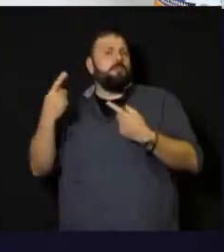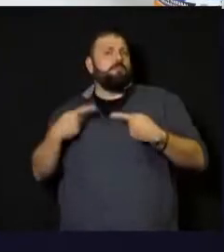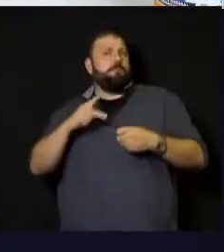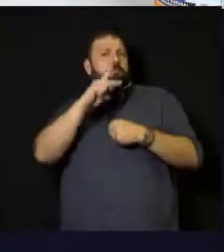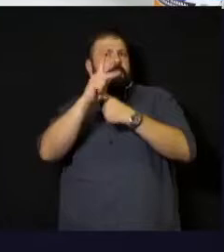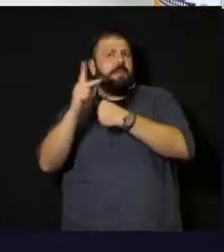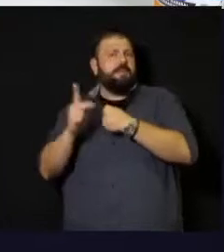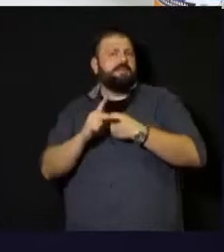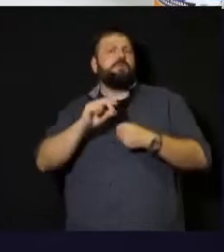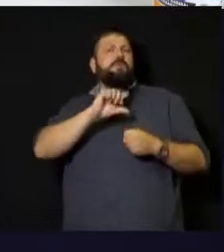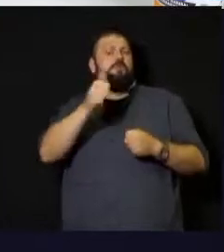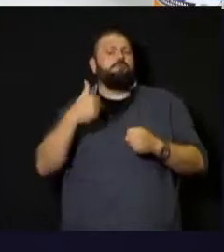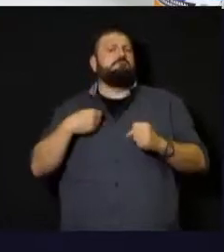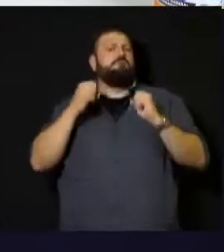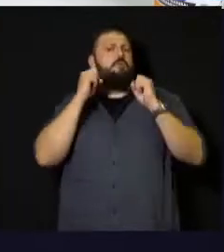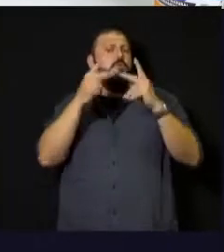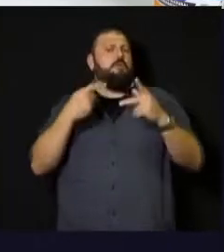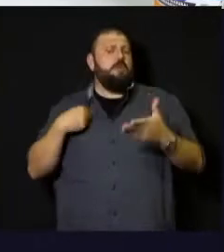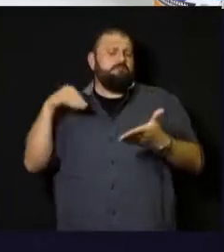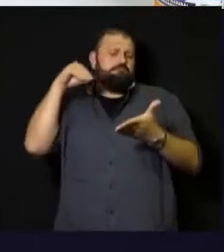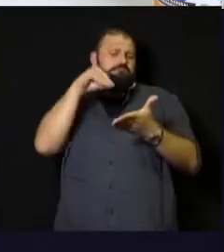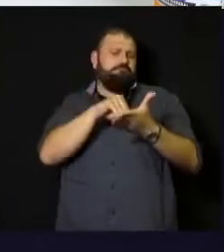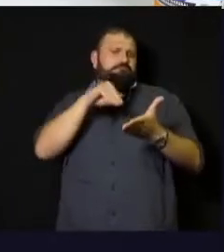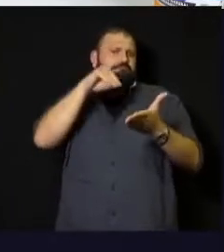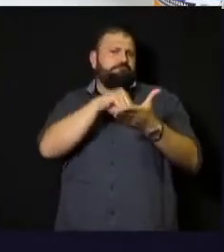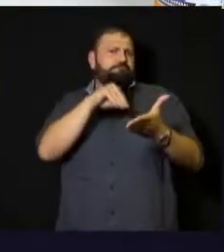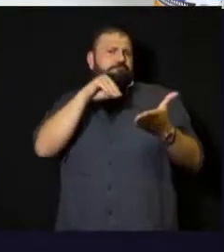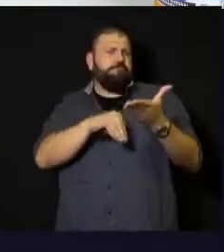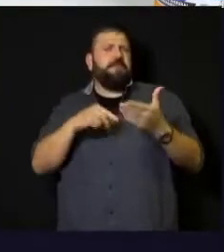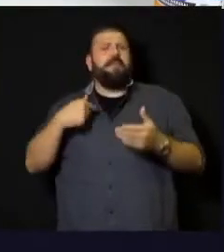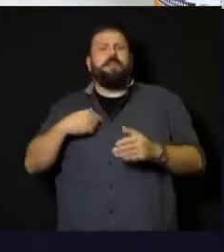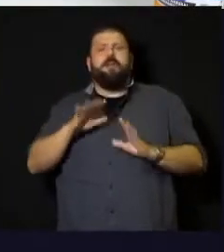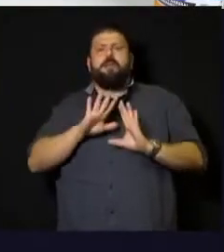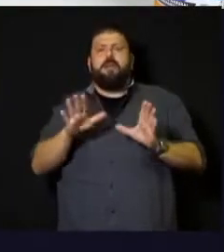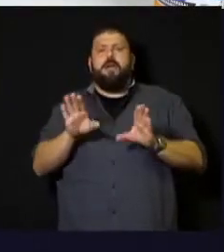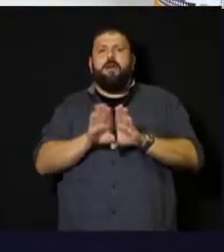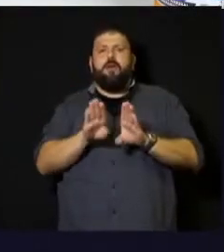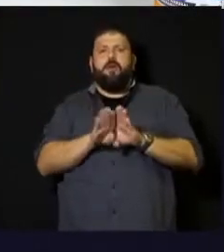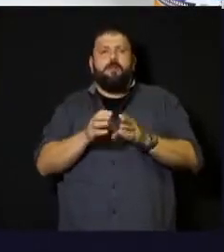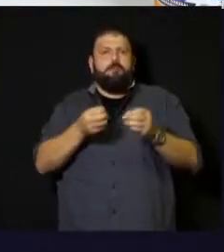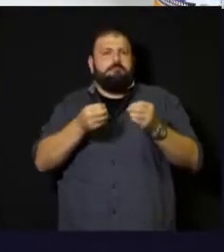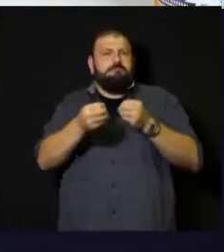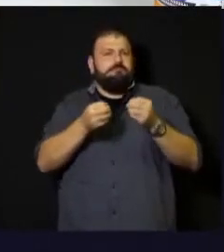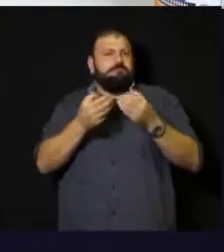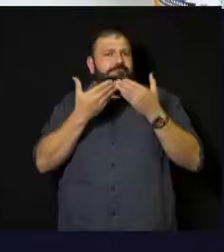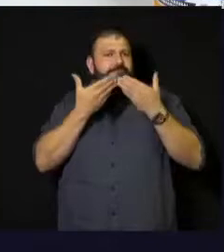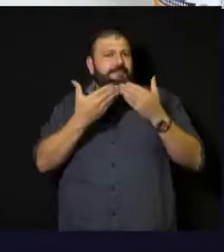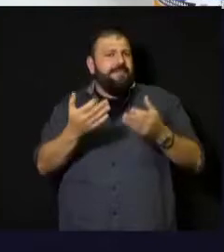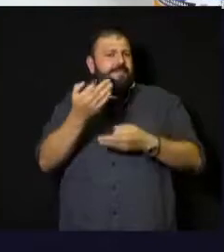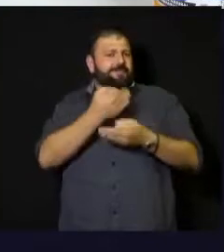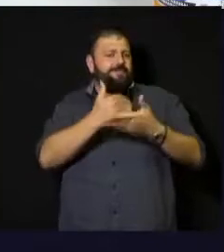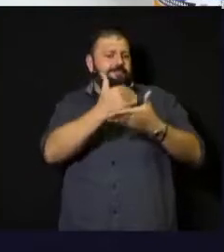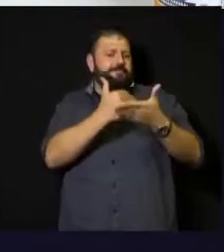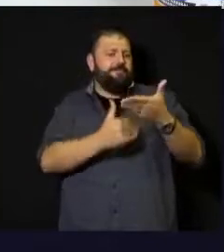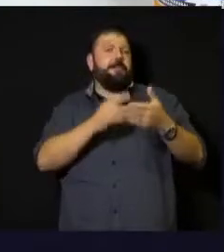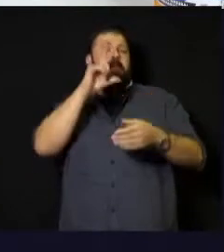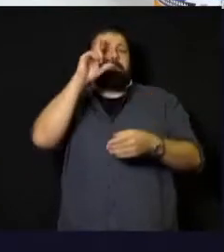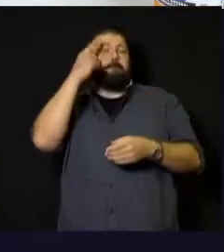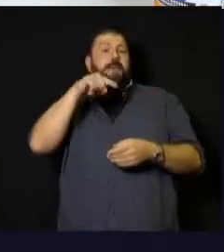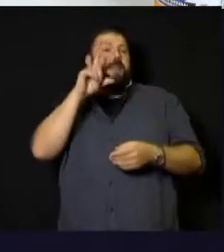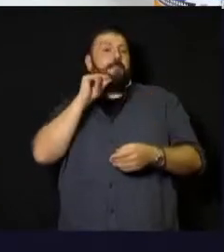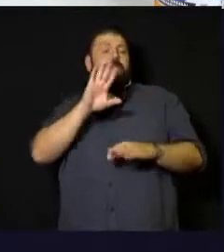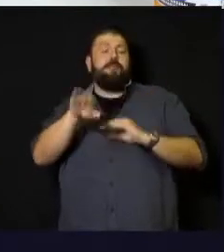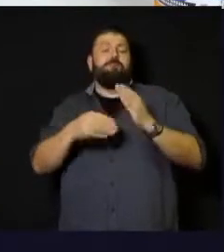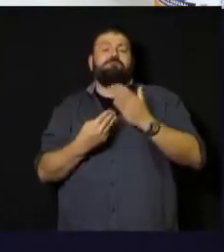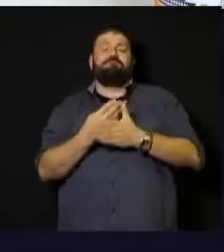country, some of them in this city or outside the city. So I place them. So I organize my work day the day before, so I